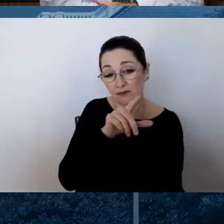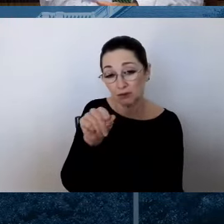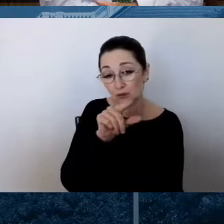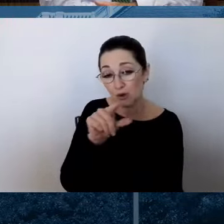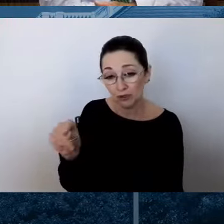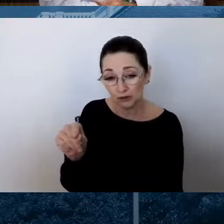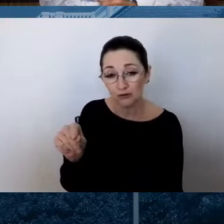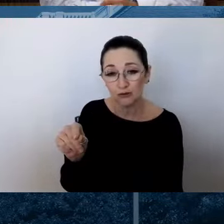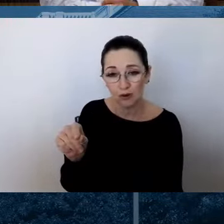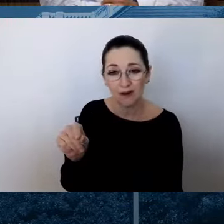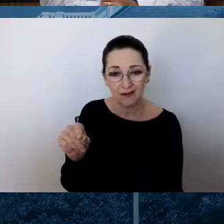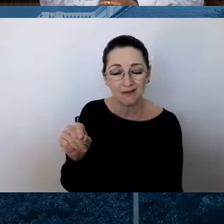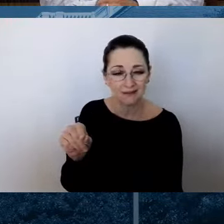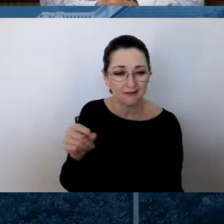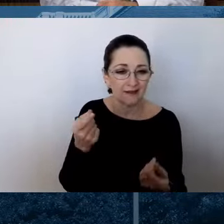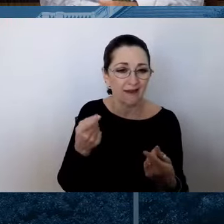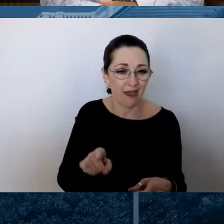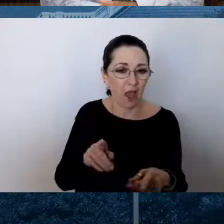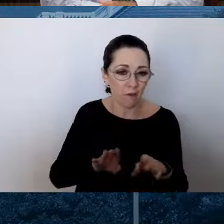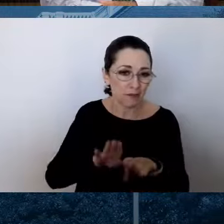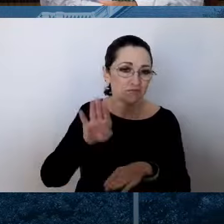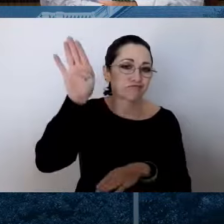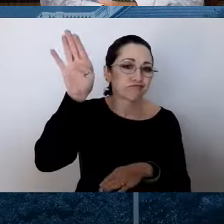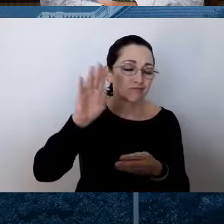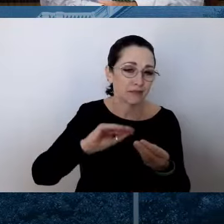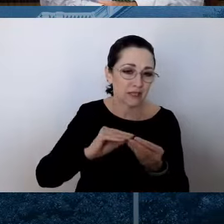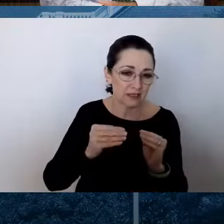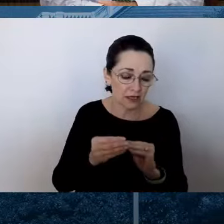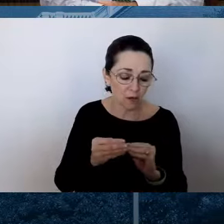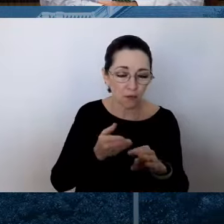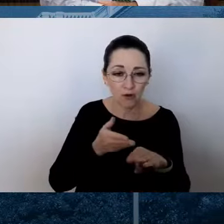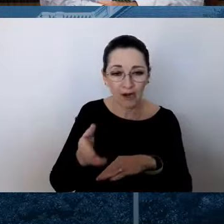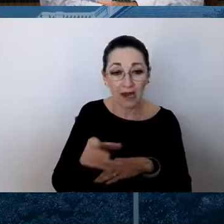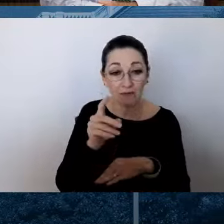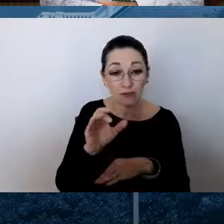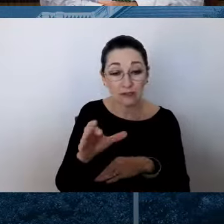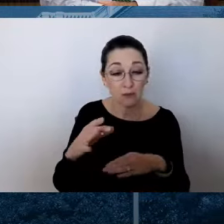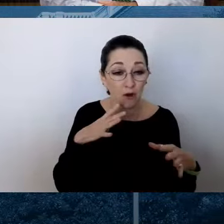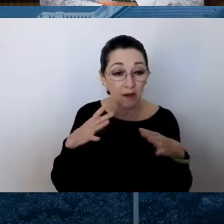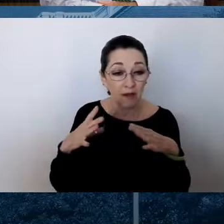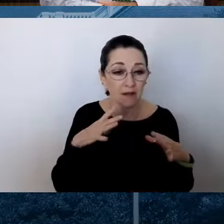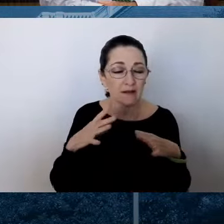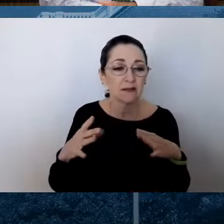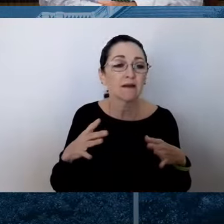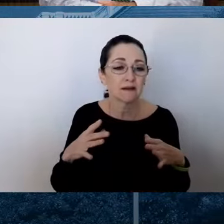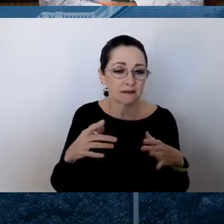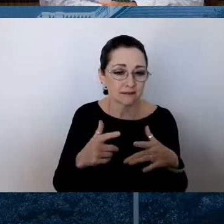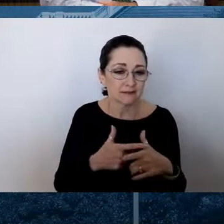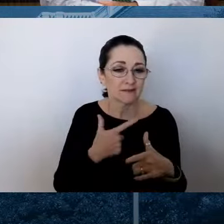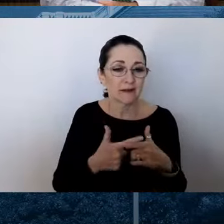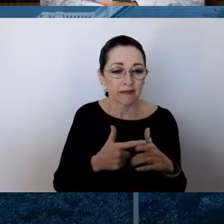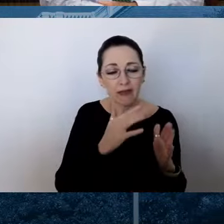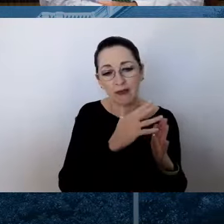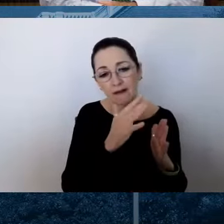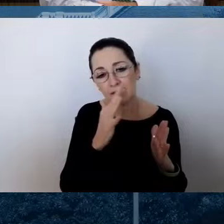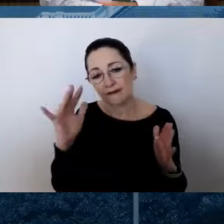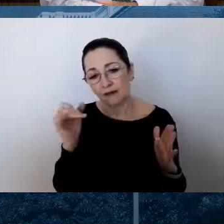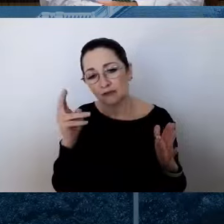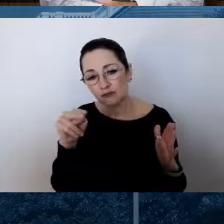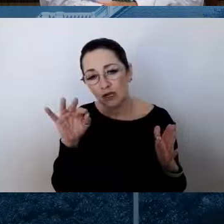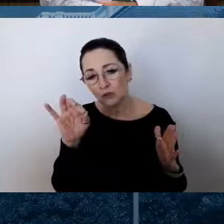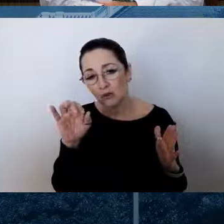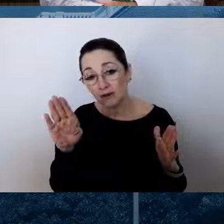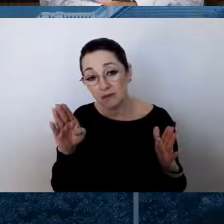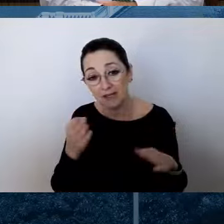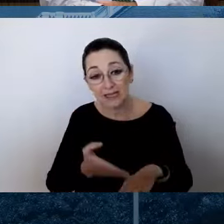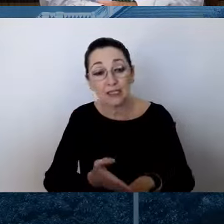the peak there in early January after the December holidays. And then as we improved through January and February, we